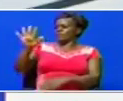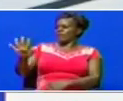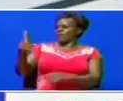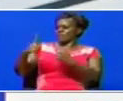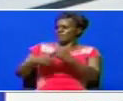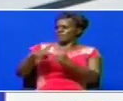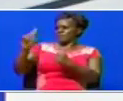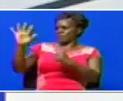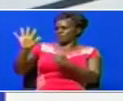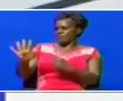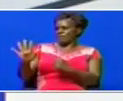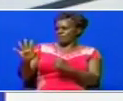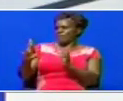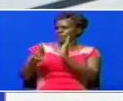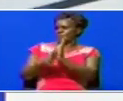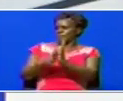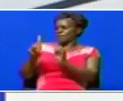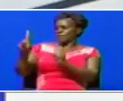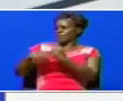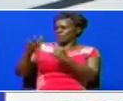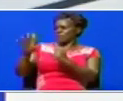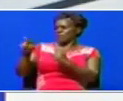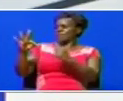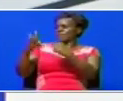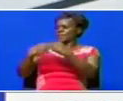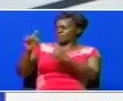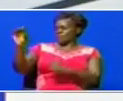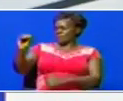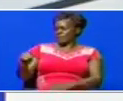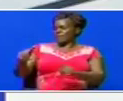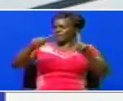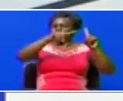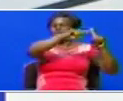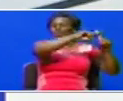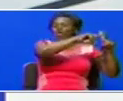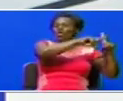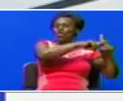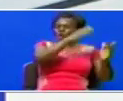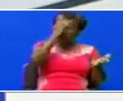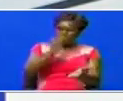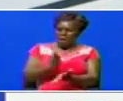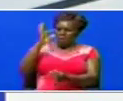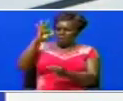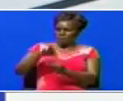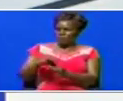138,565, representing 74.82%. Total valid votes,